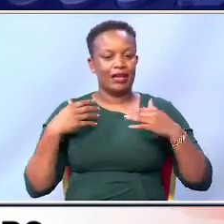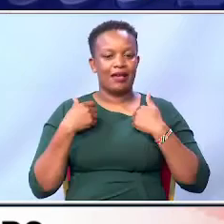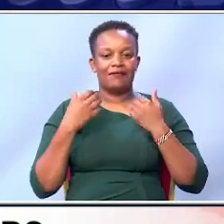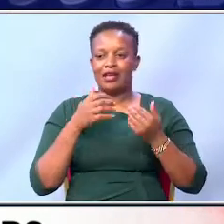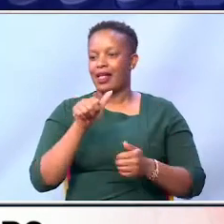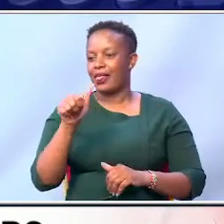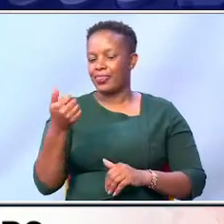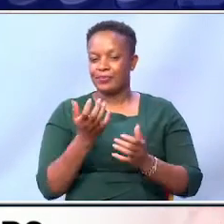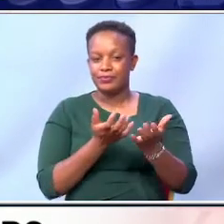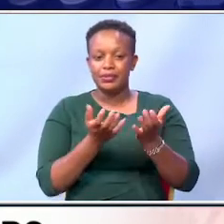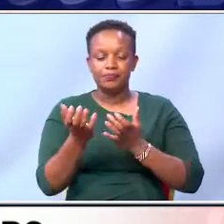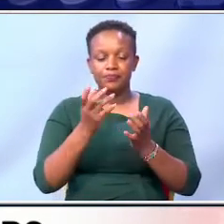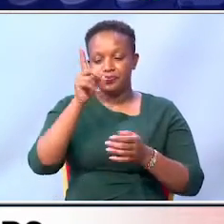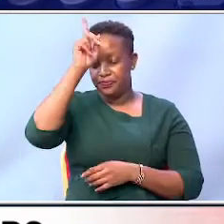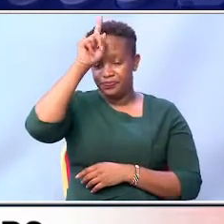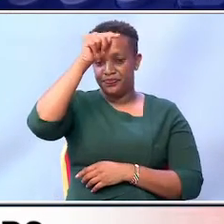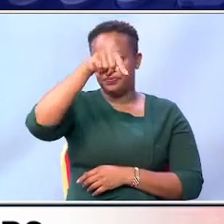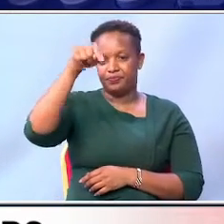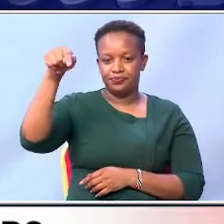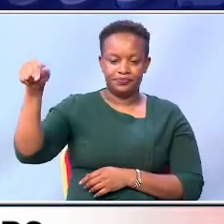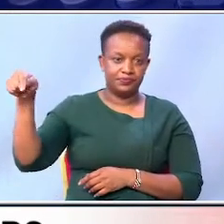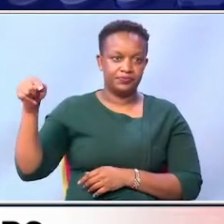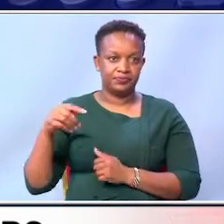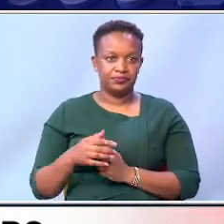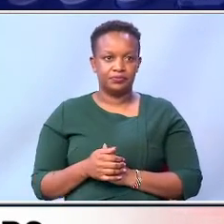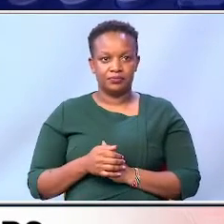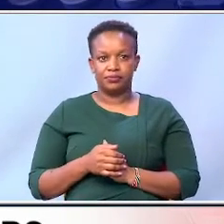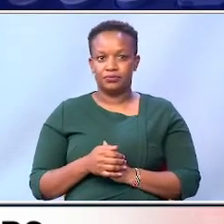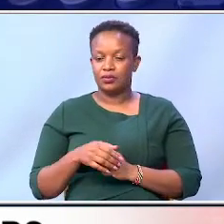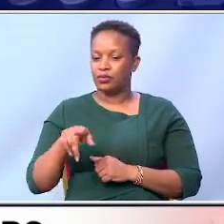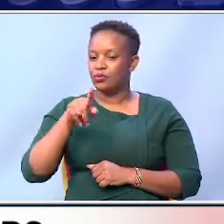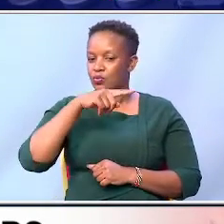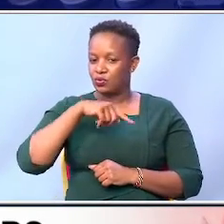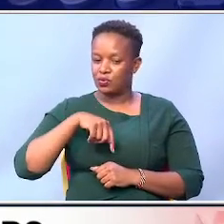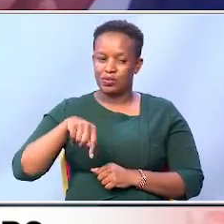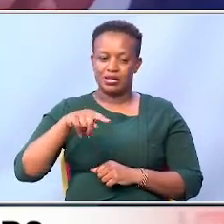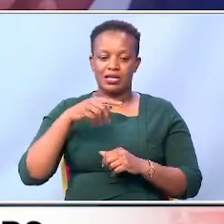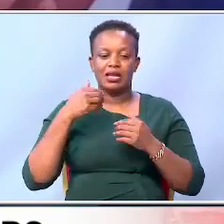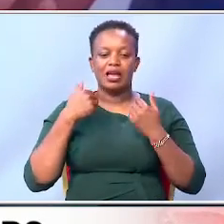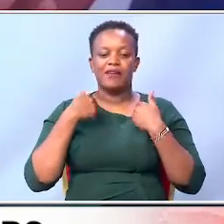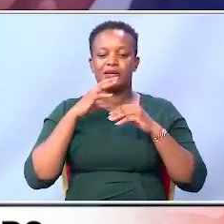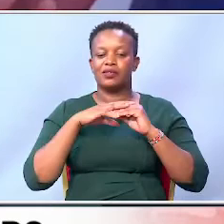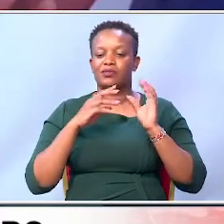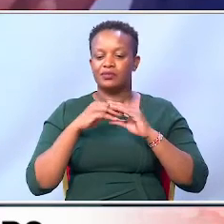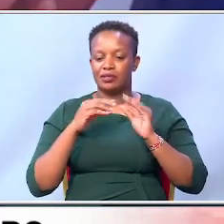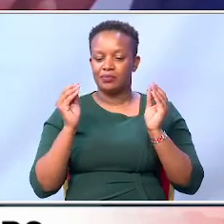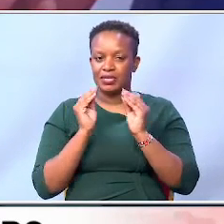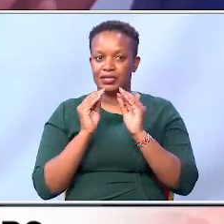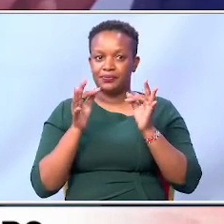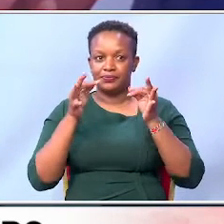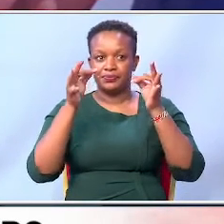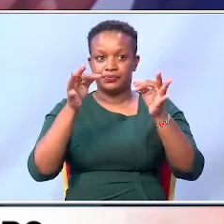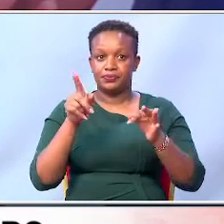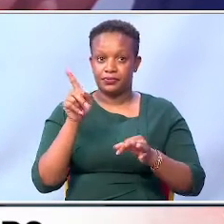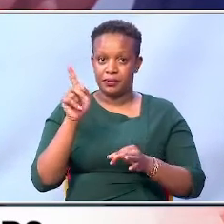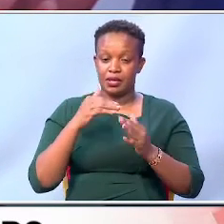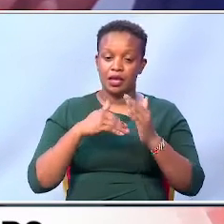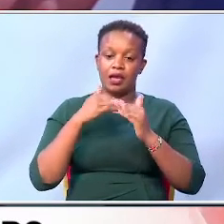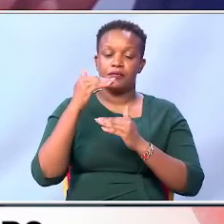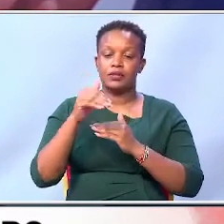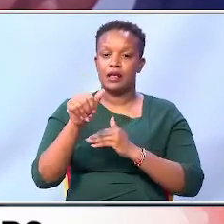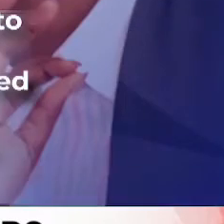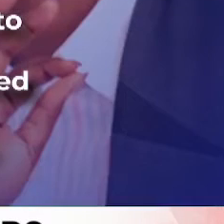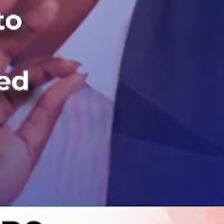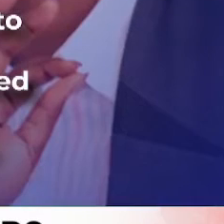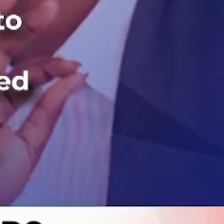kwa mashinani, nikukosea watu heshima. Nimeridhika na vile huu mkutano umeahirishwa. This was followed by another communication from State